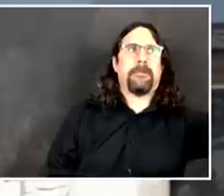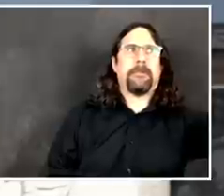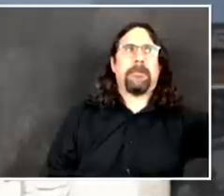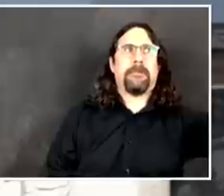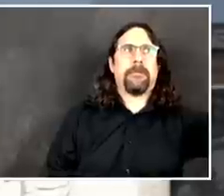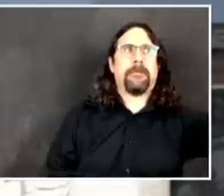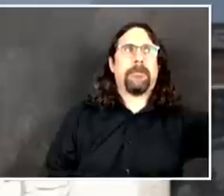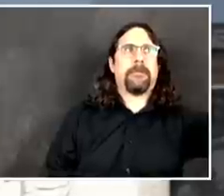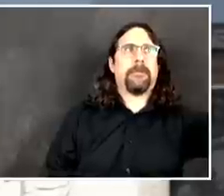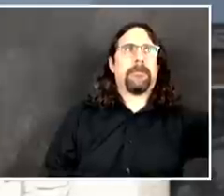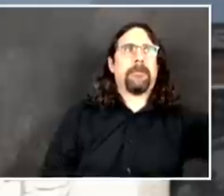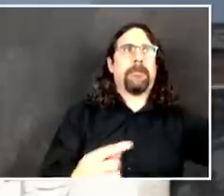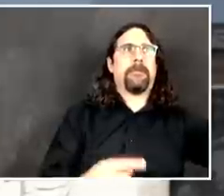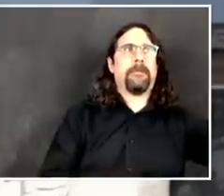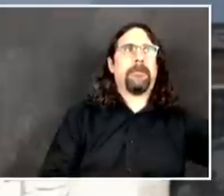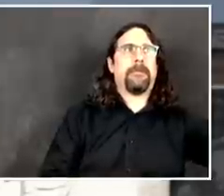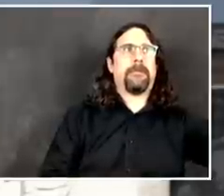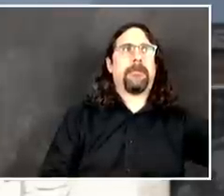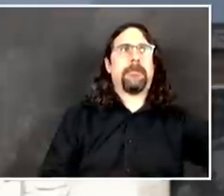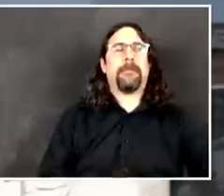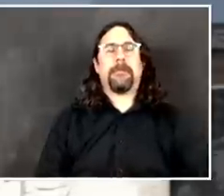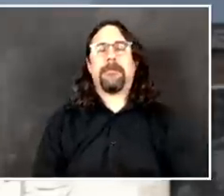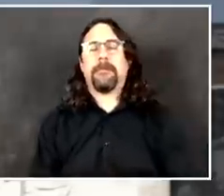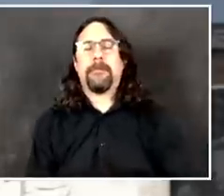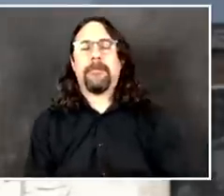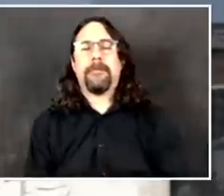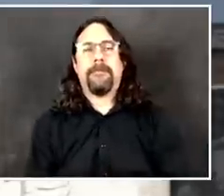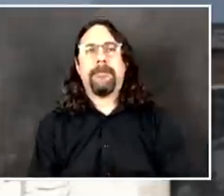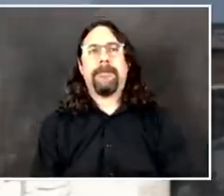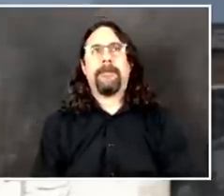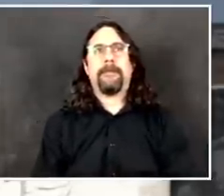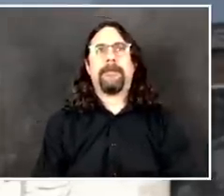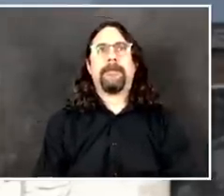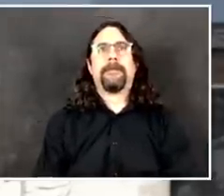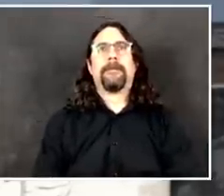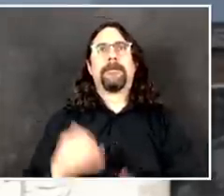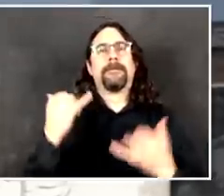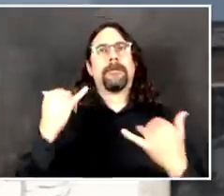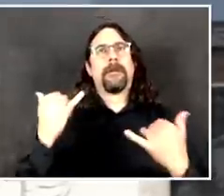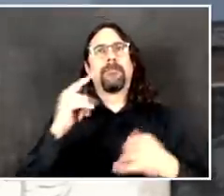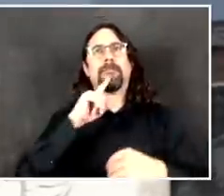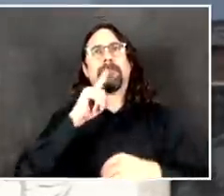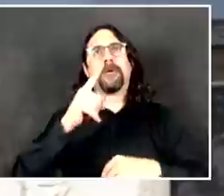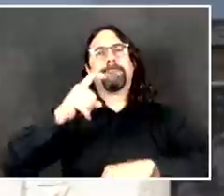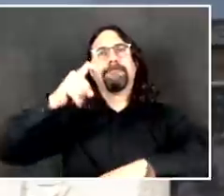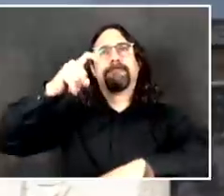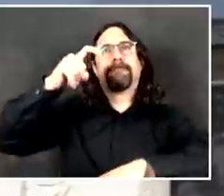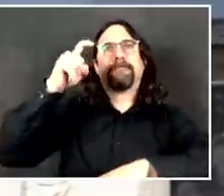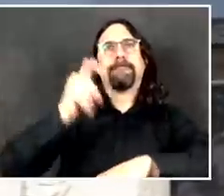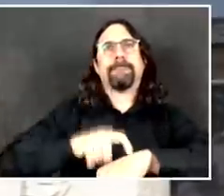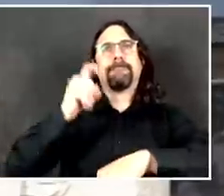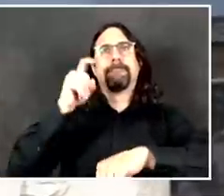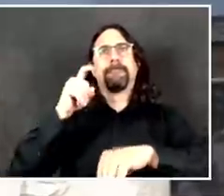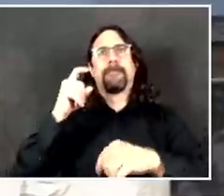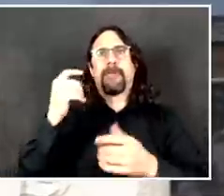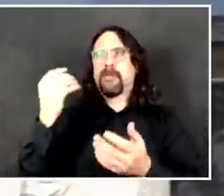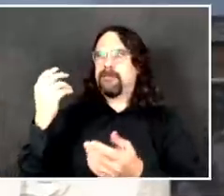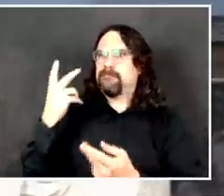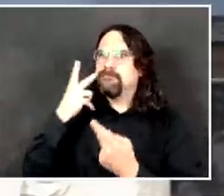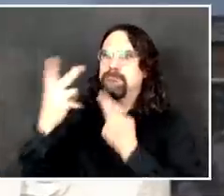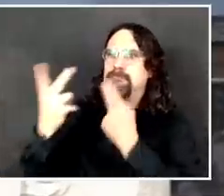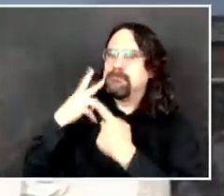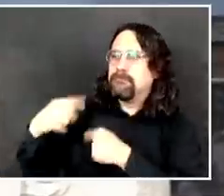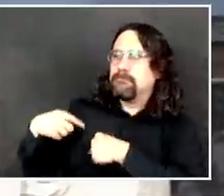It's been proven time and time again over generations. And it's certainly being proven in the middle of this crisis.